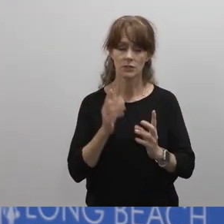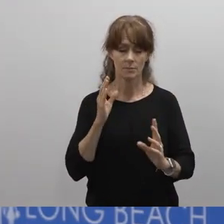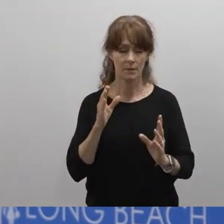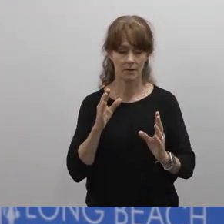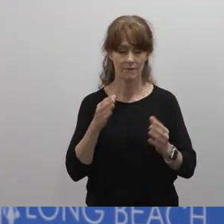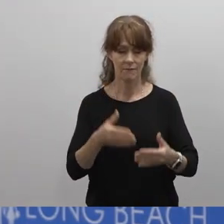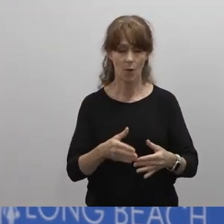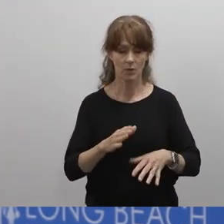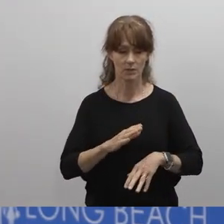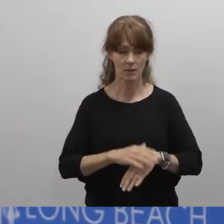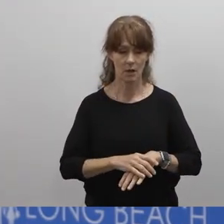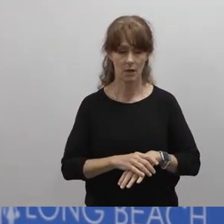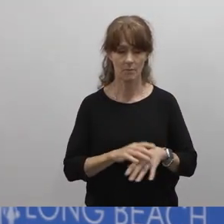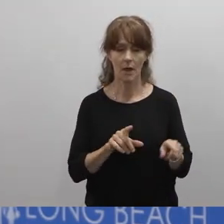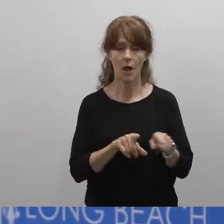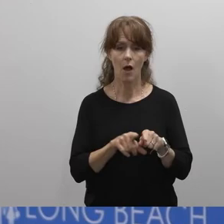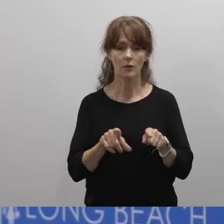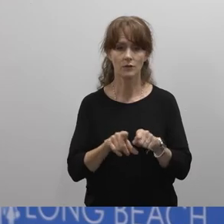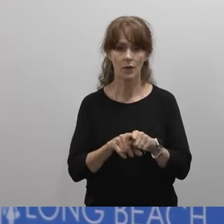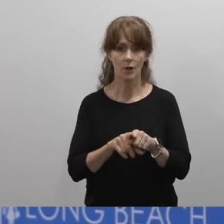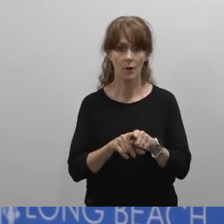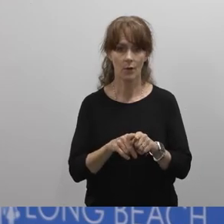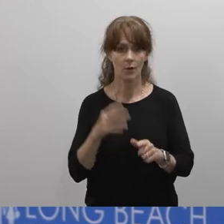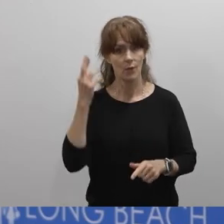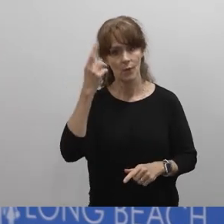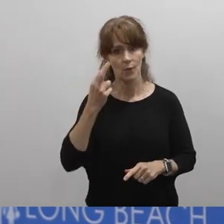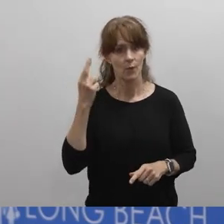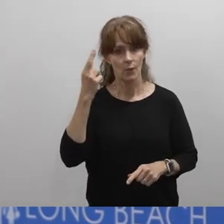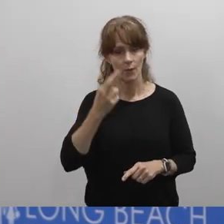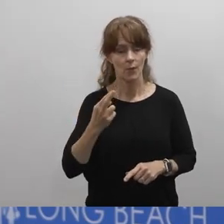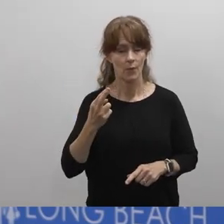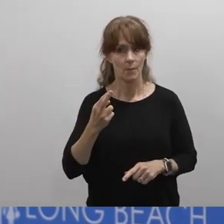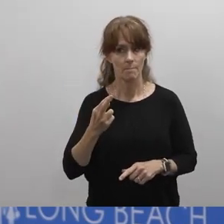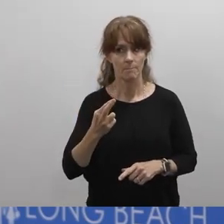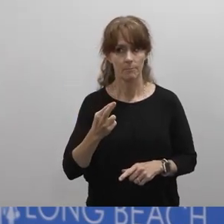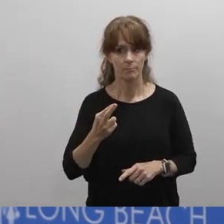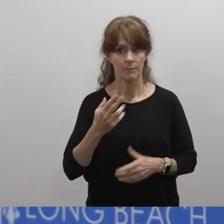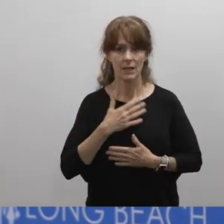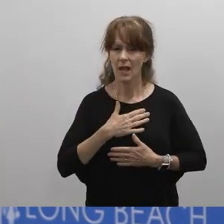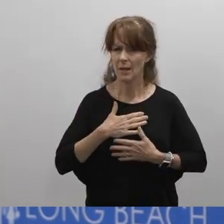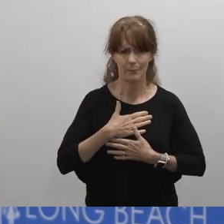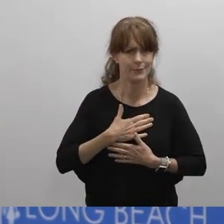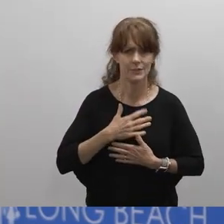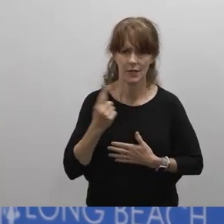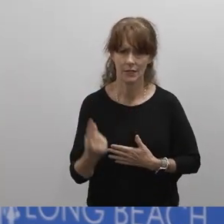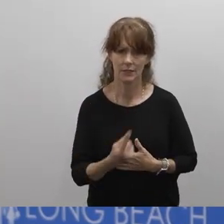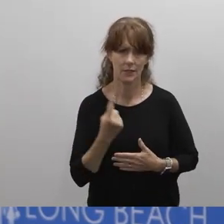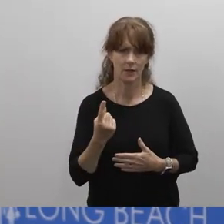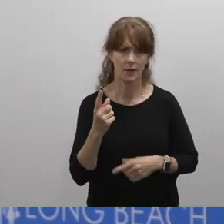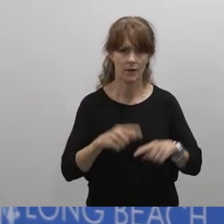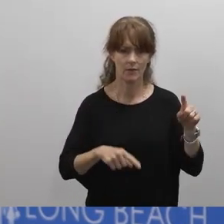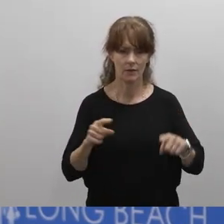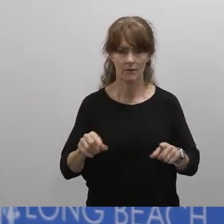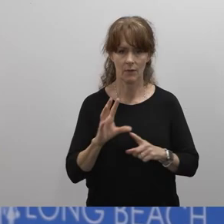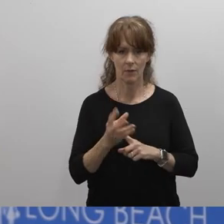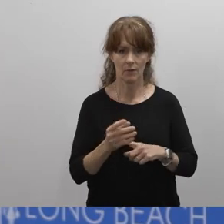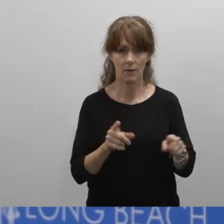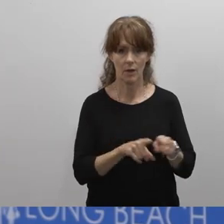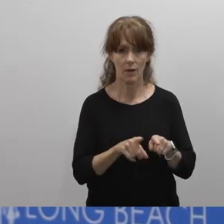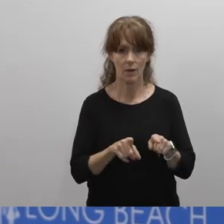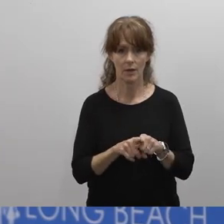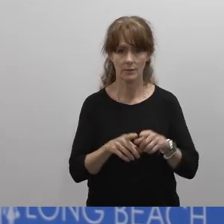on, but I also recognize it as not just an appreciation of different cultures, but also